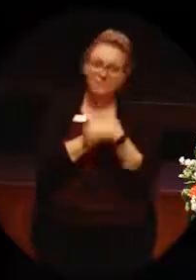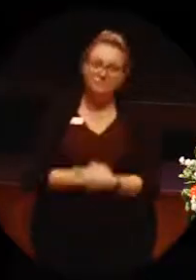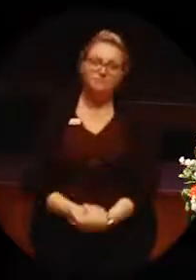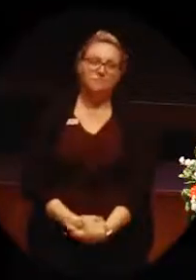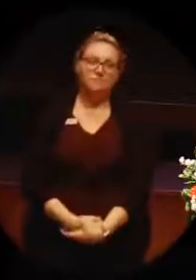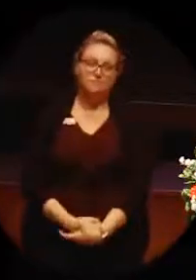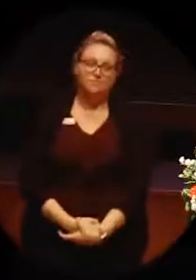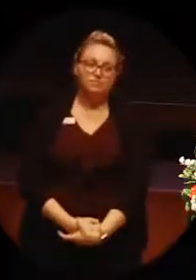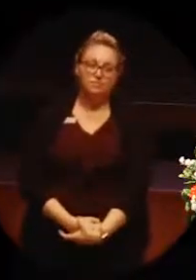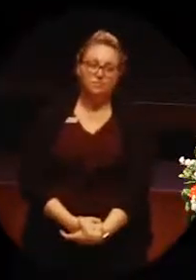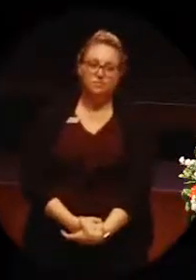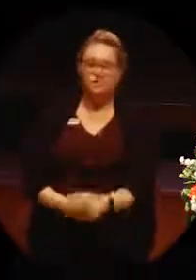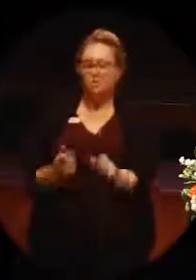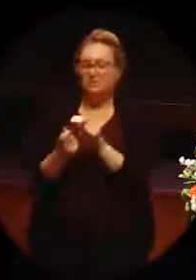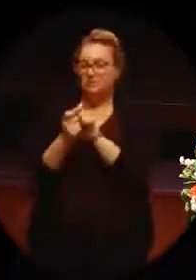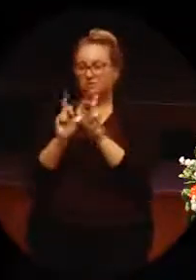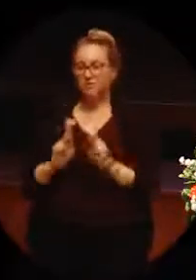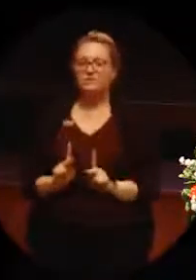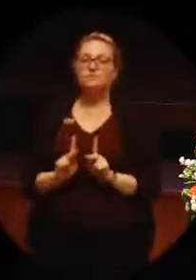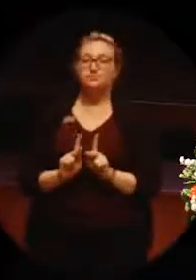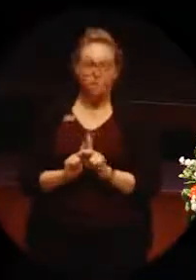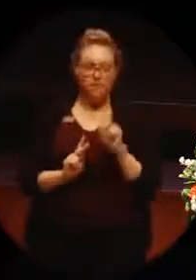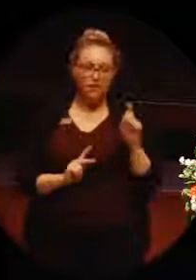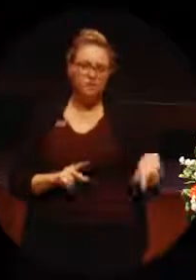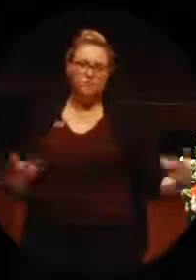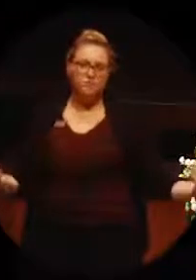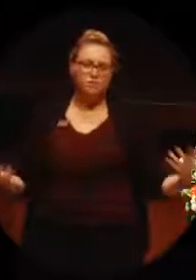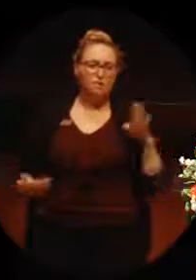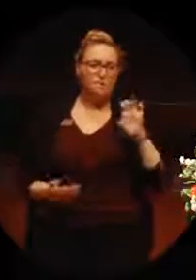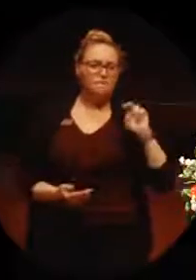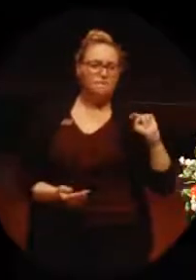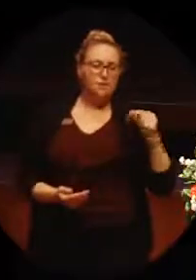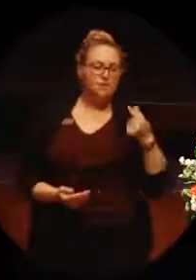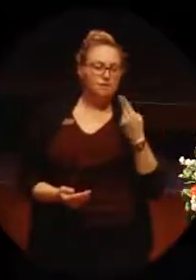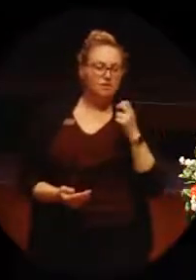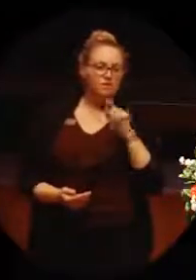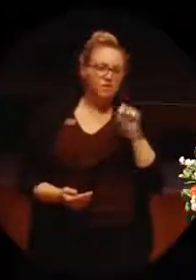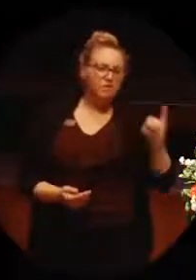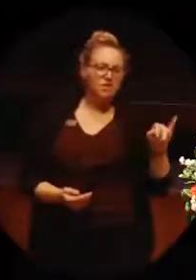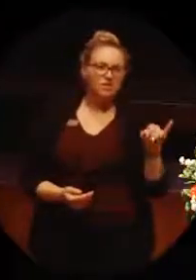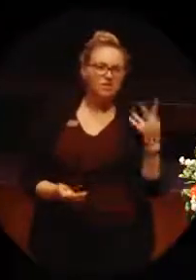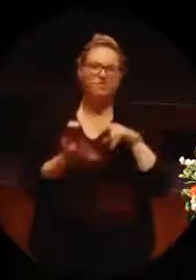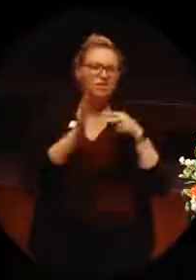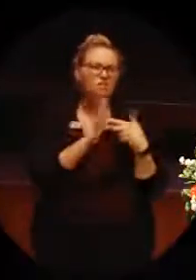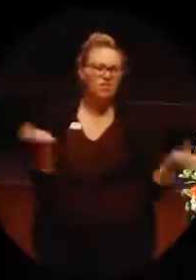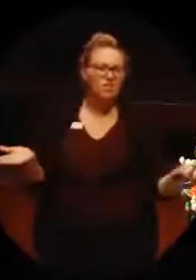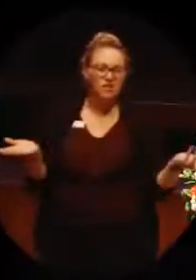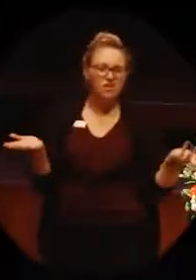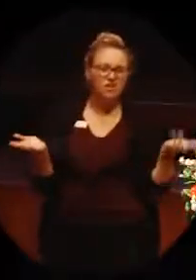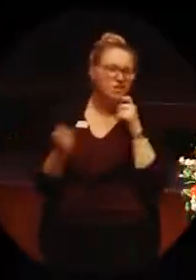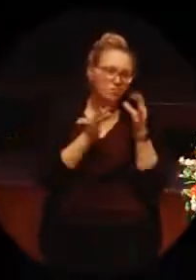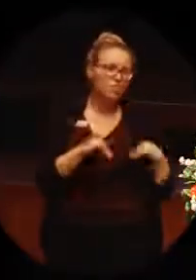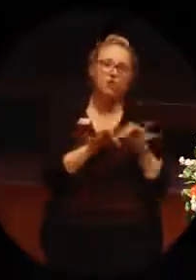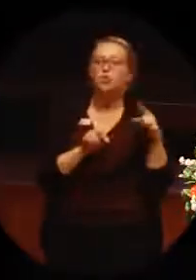country. There's a certain person that asks the question, what difference does Benghazi make? You all know the answer